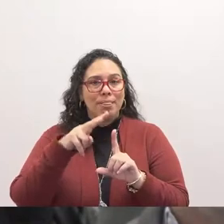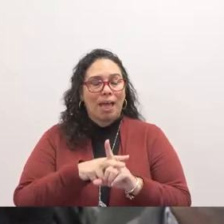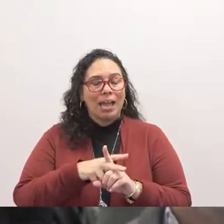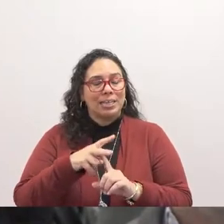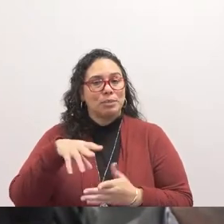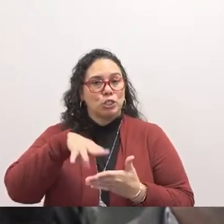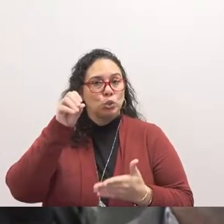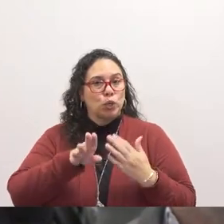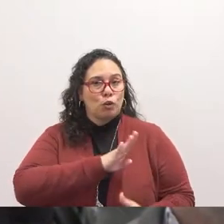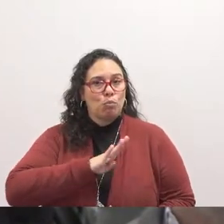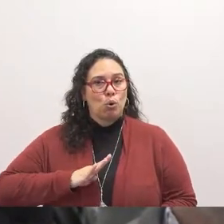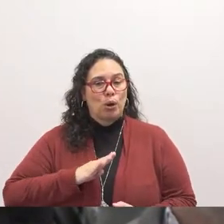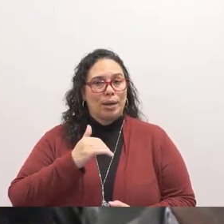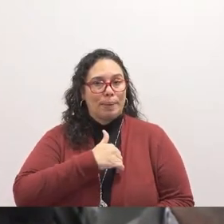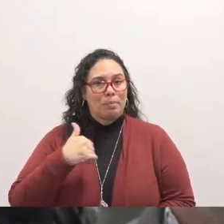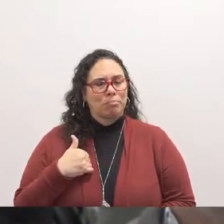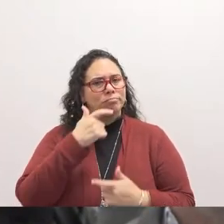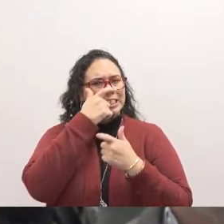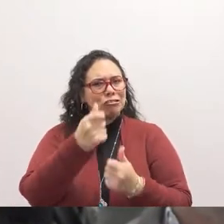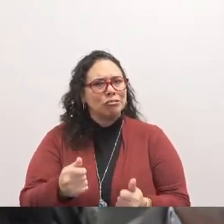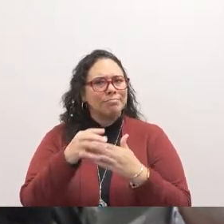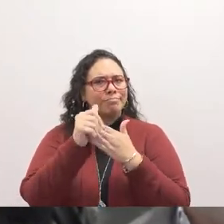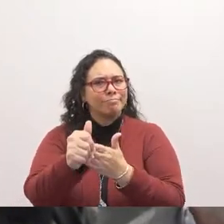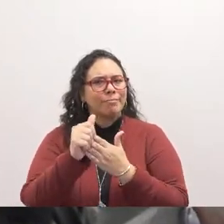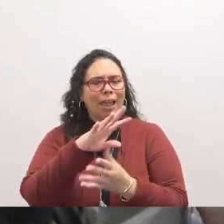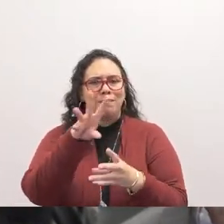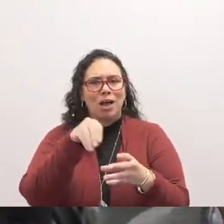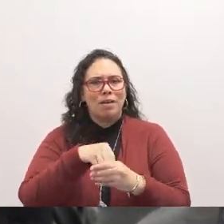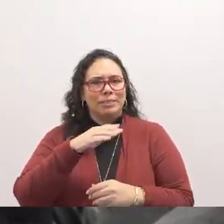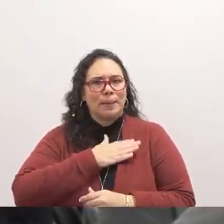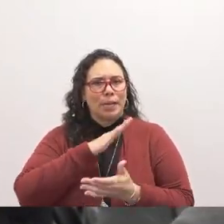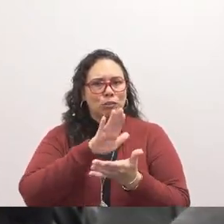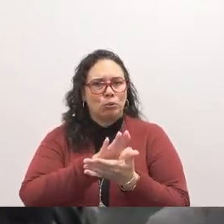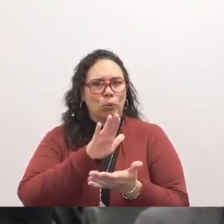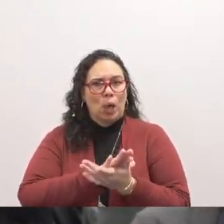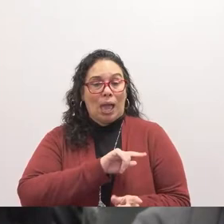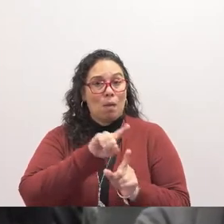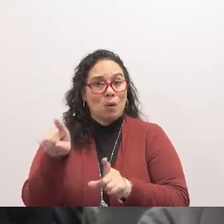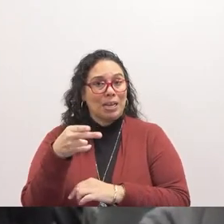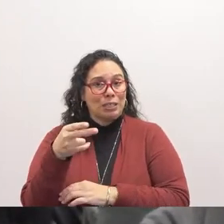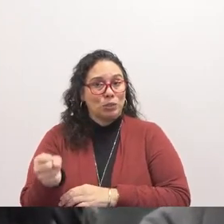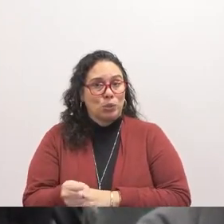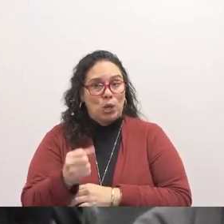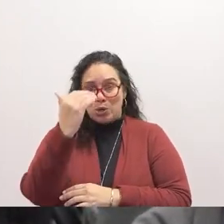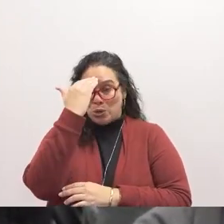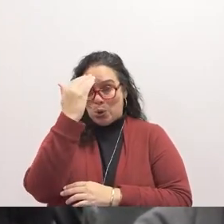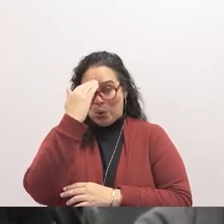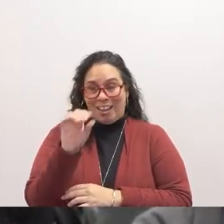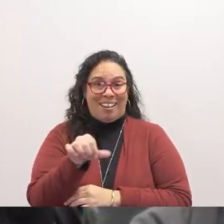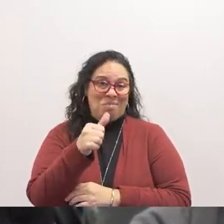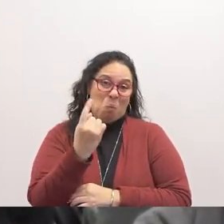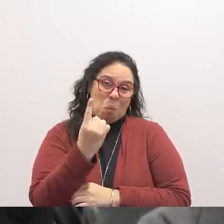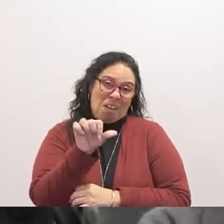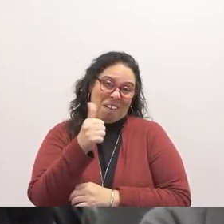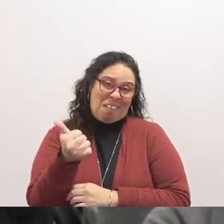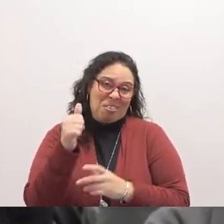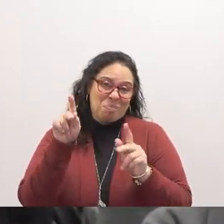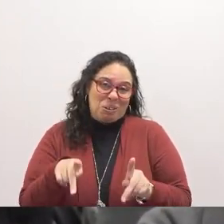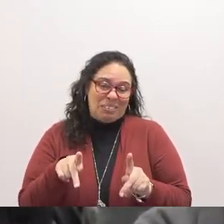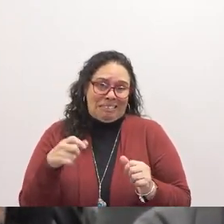I've always been interested in leadership and being involved at my school. I went into high school only knowing one other person. It was